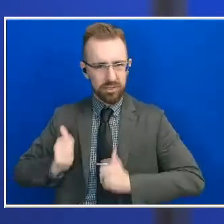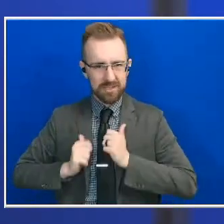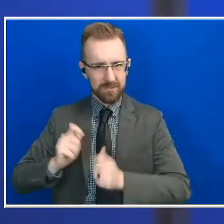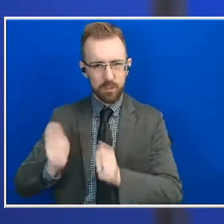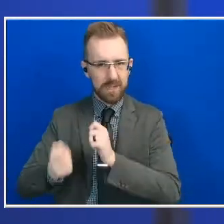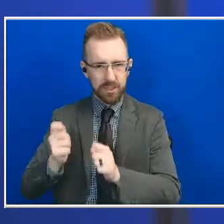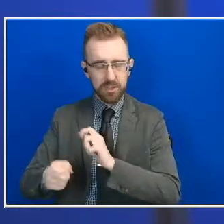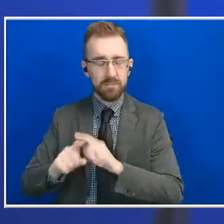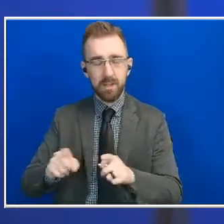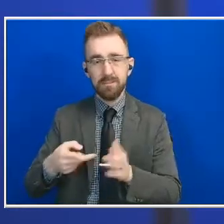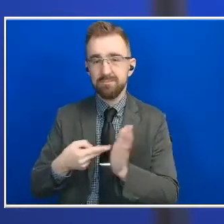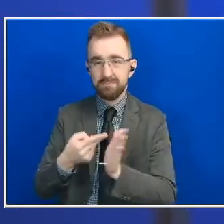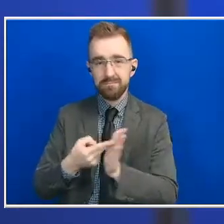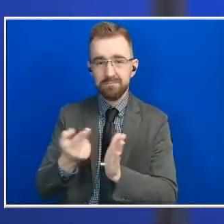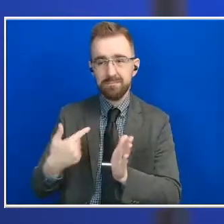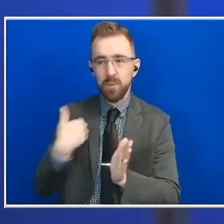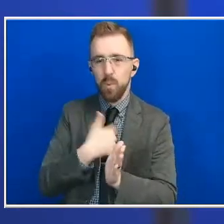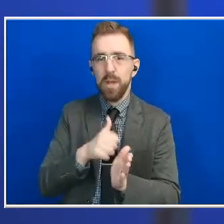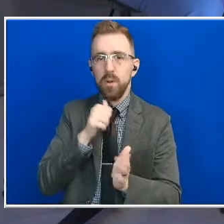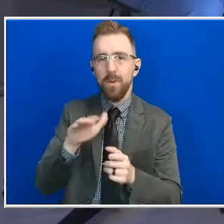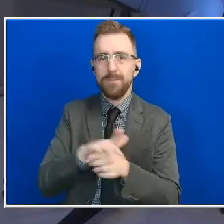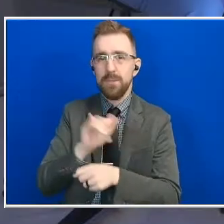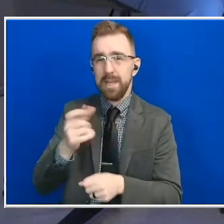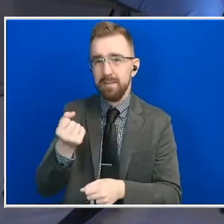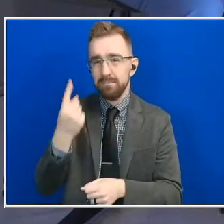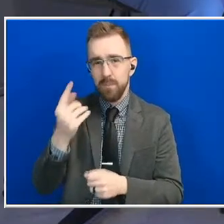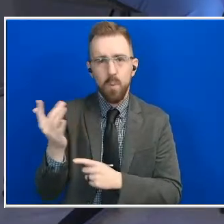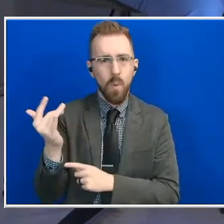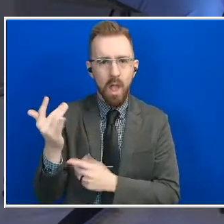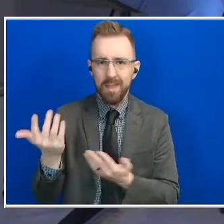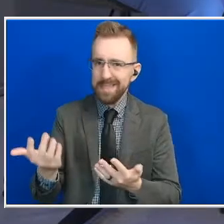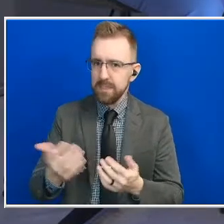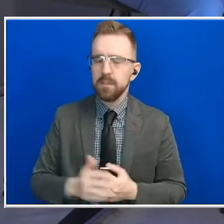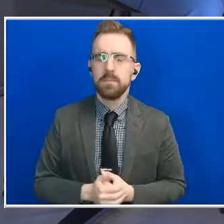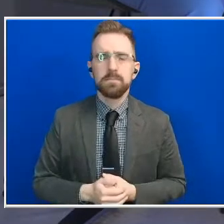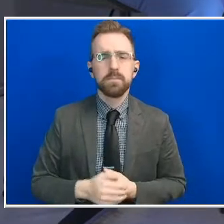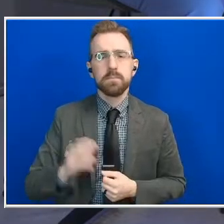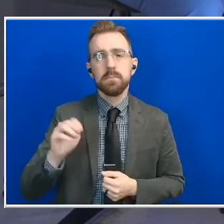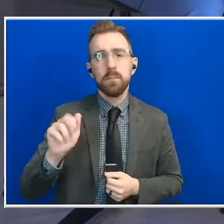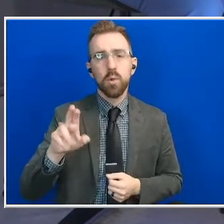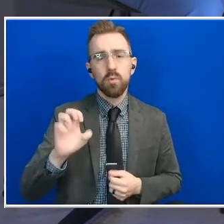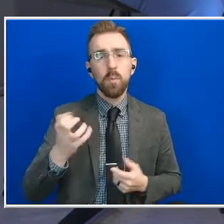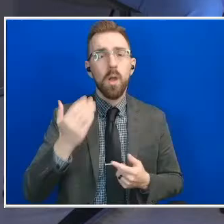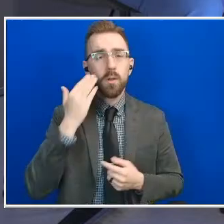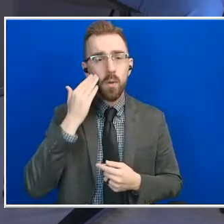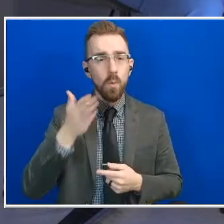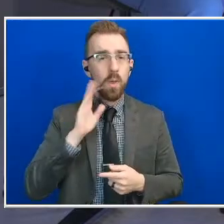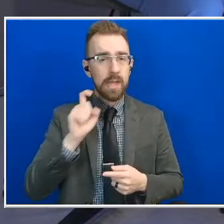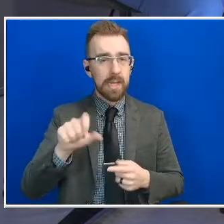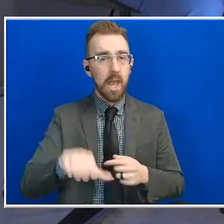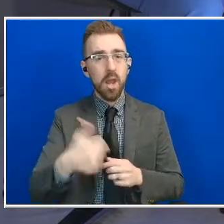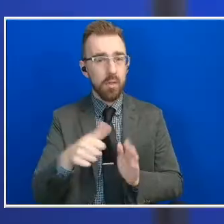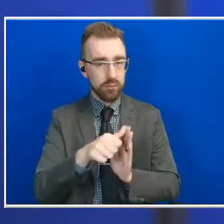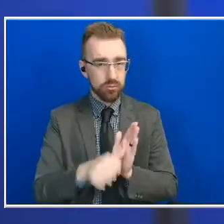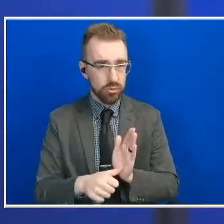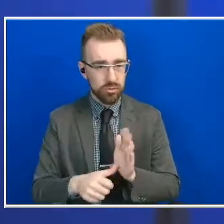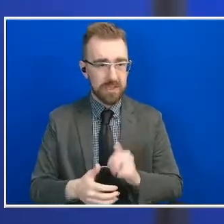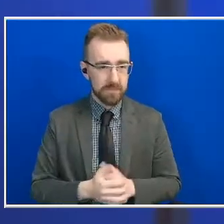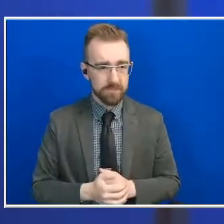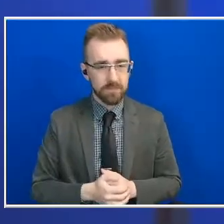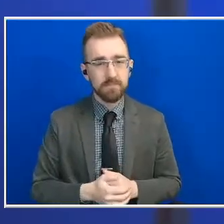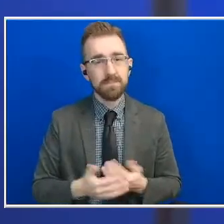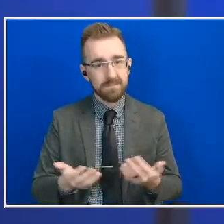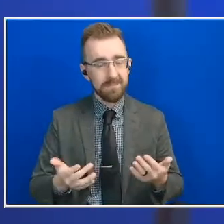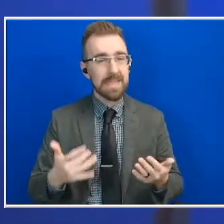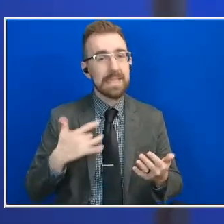don't really fully understand why. Marie wants to know, will Kyle ever need another surgery? I think it's very, very likely. I think